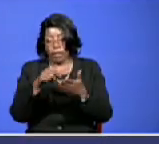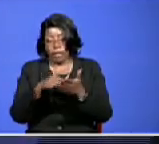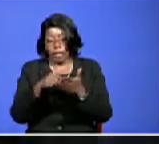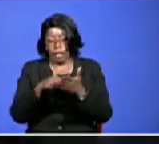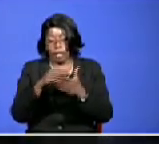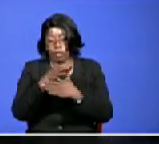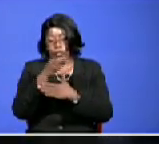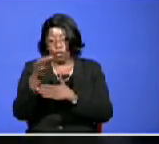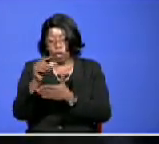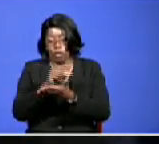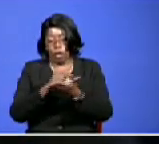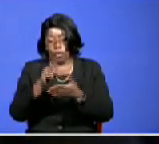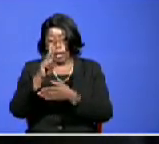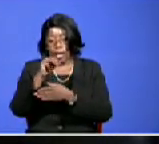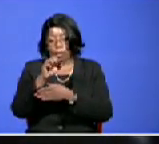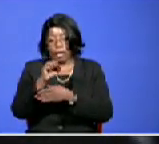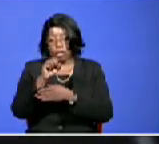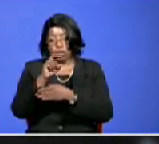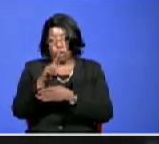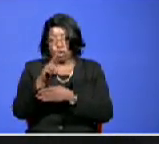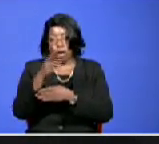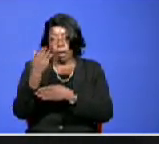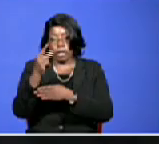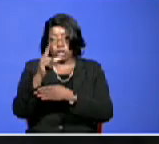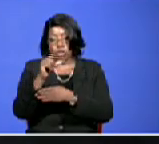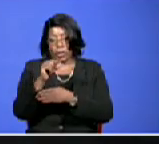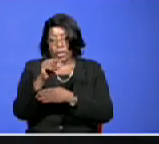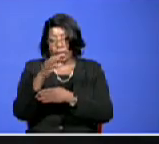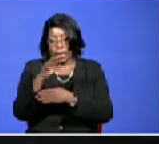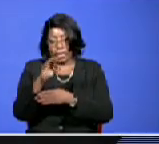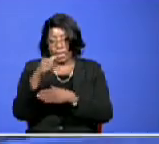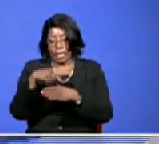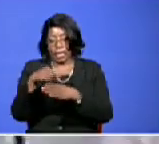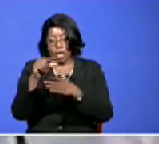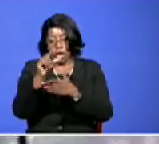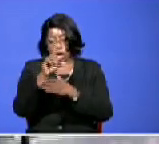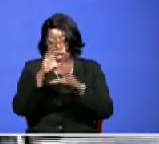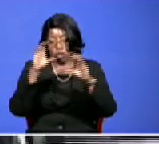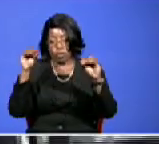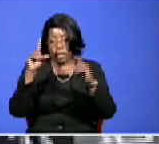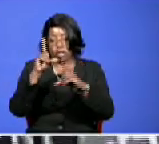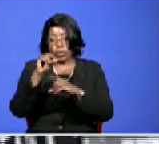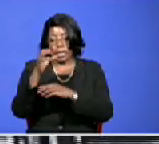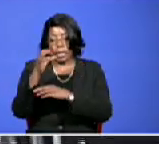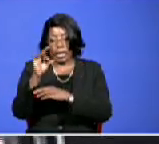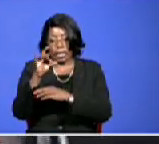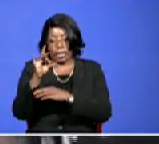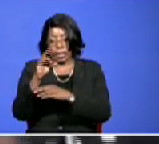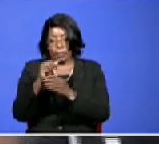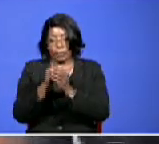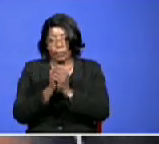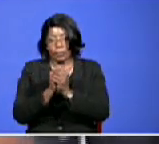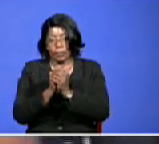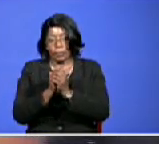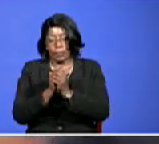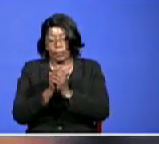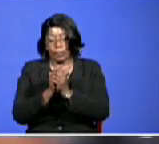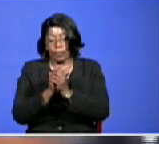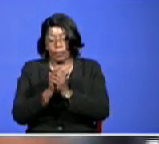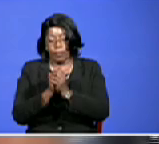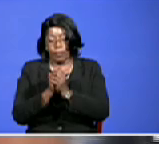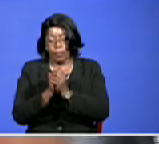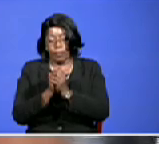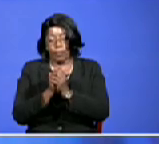Nairn, who graduated from MSU in 2018 with a degree in communications, spent last season as a player development assistant with the